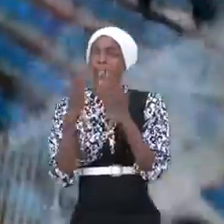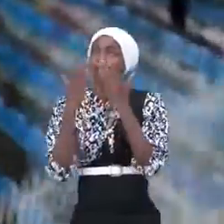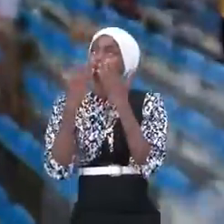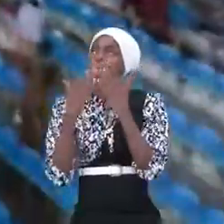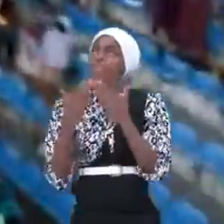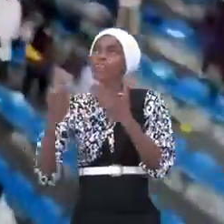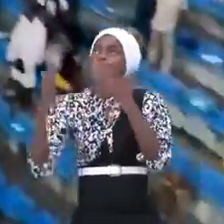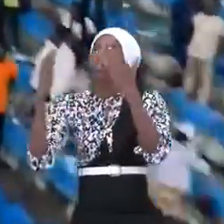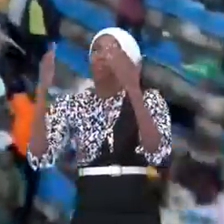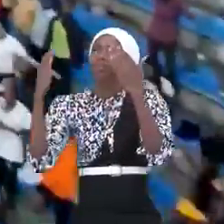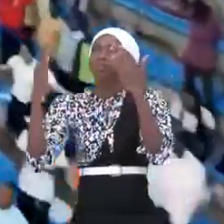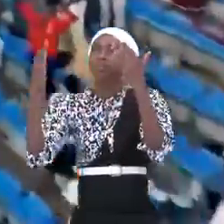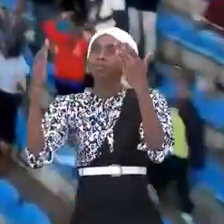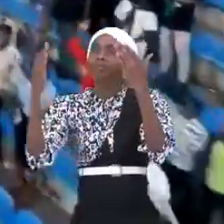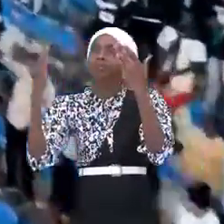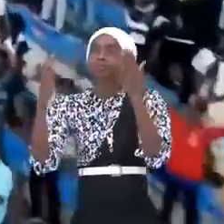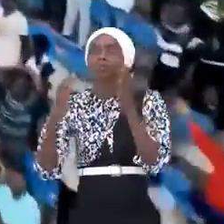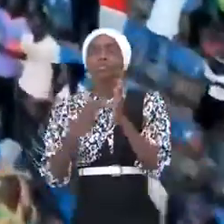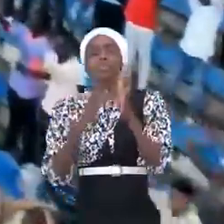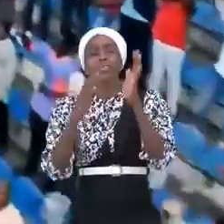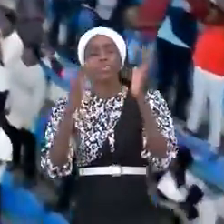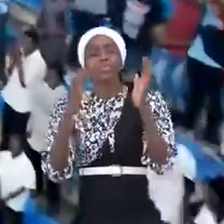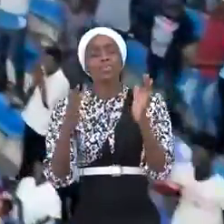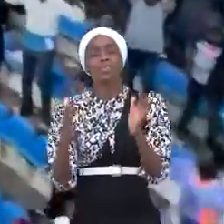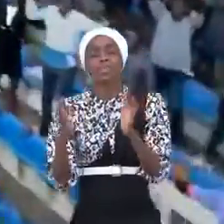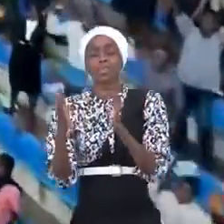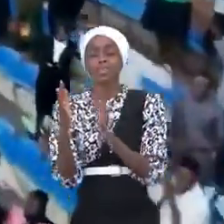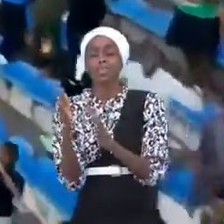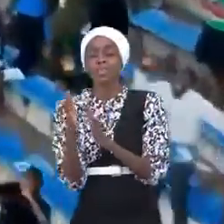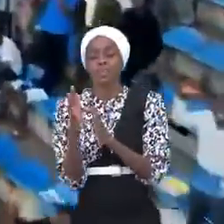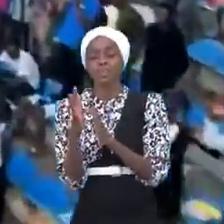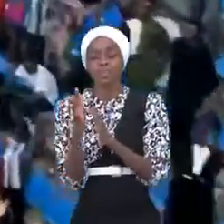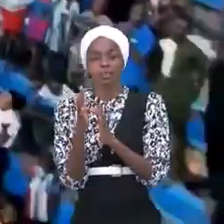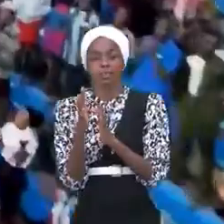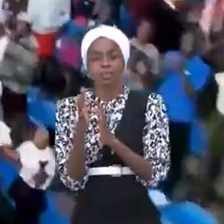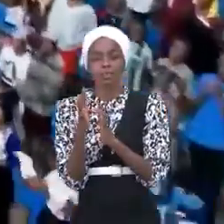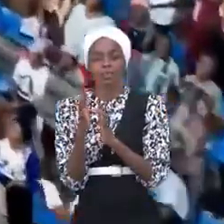magnify Jesus. Thank you, Jesus.